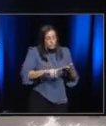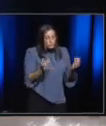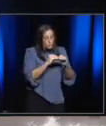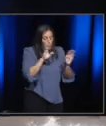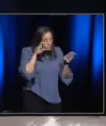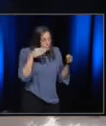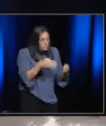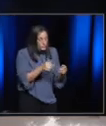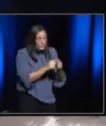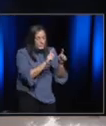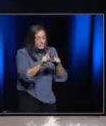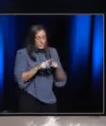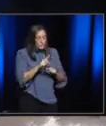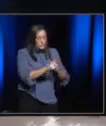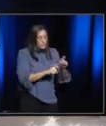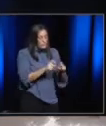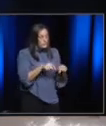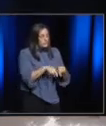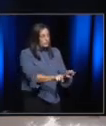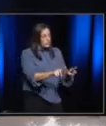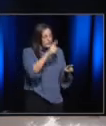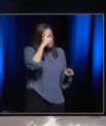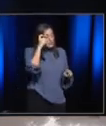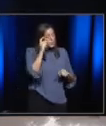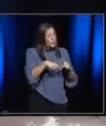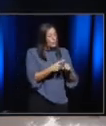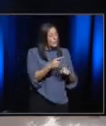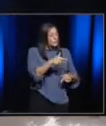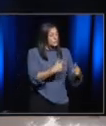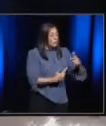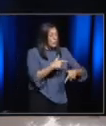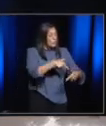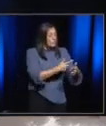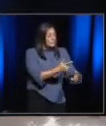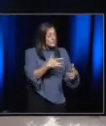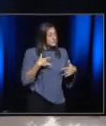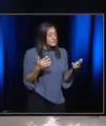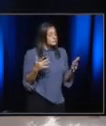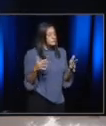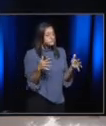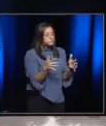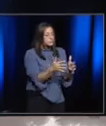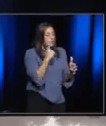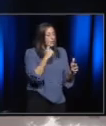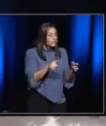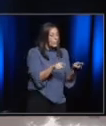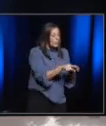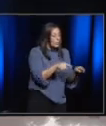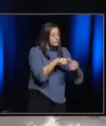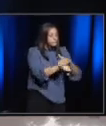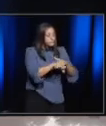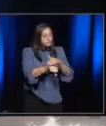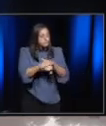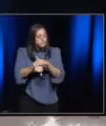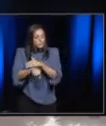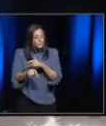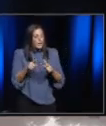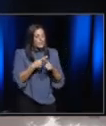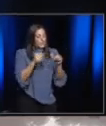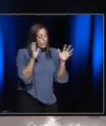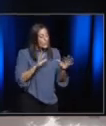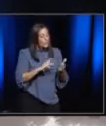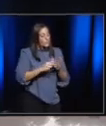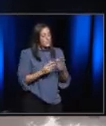synoptic surveys during the broader summer months when the dolphins aggregate to breed, and the weather allows us to more safely undertake research in